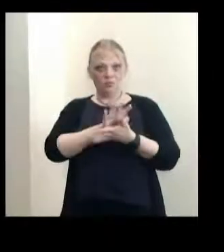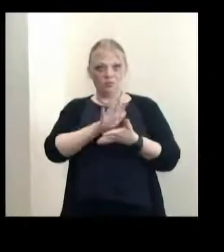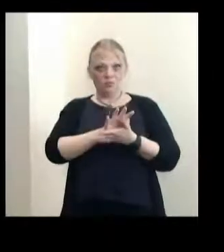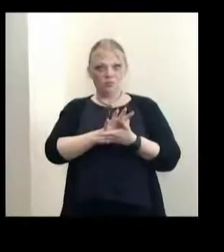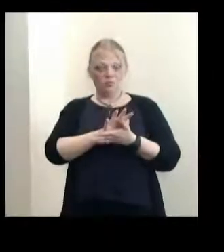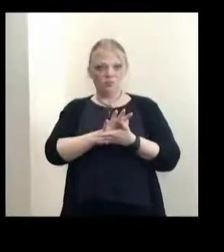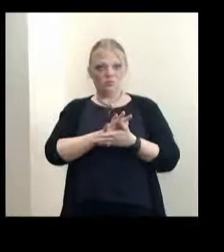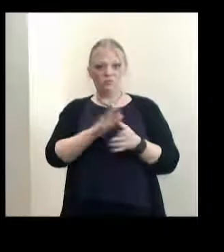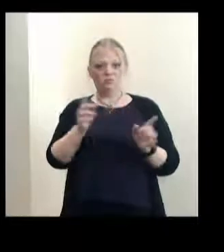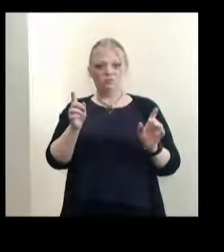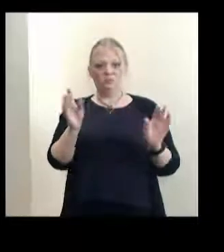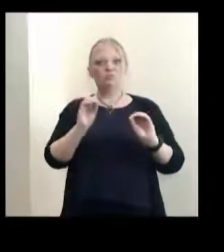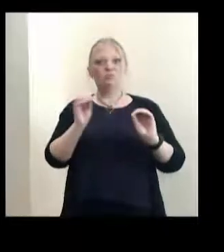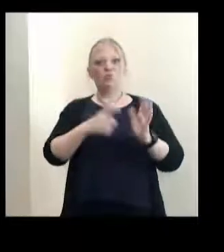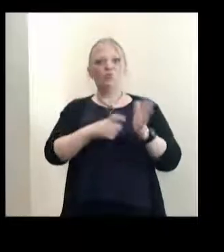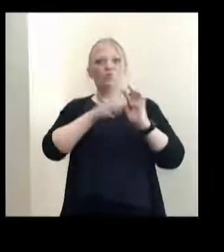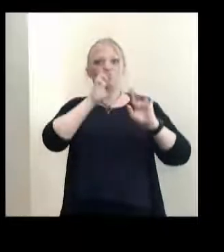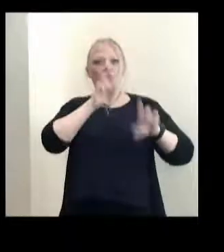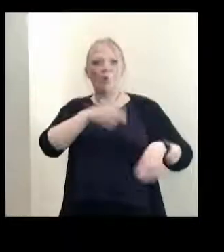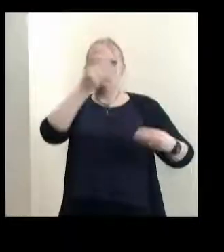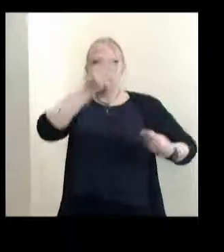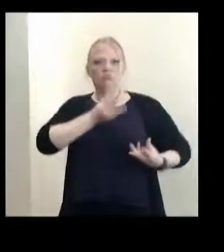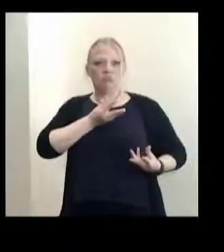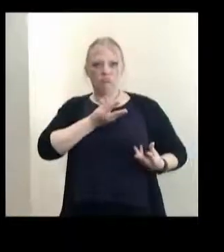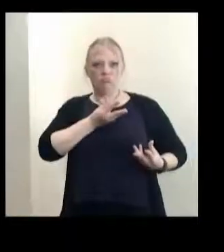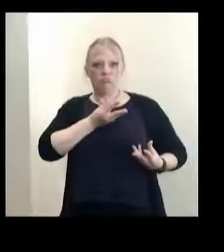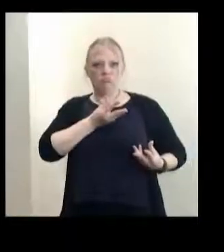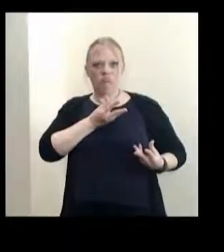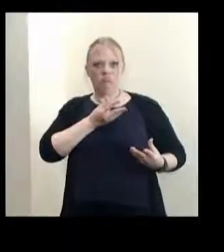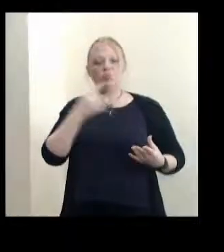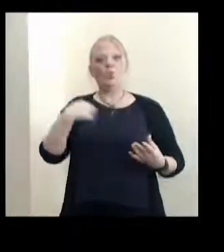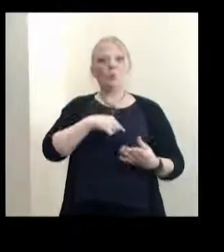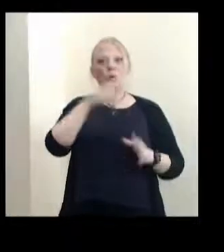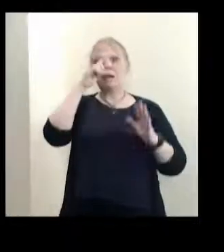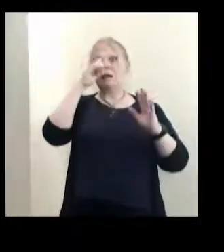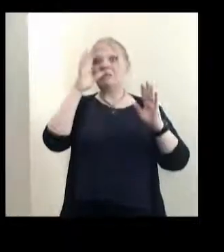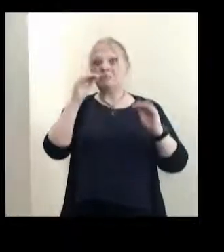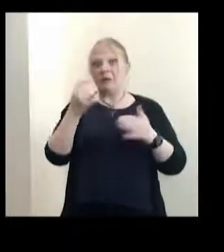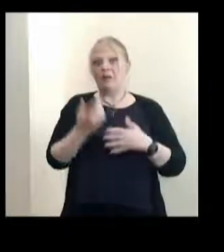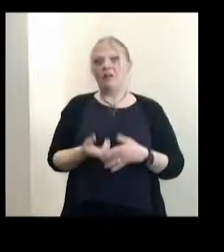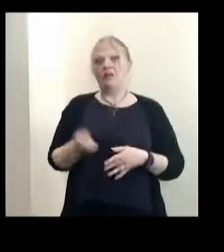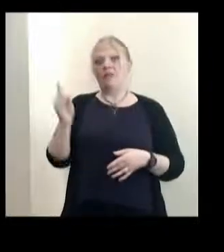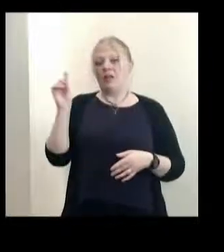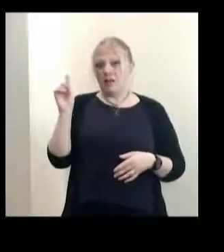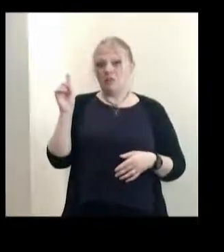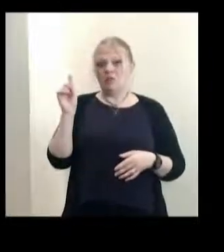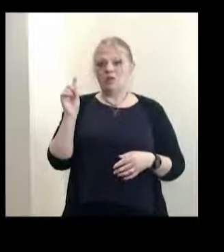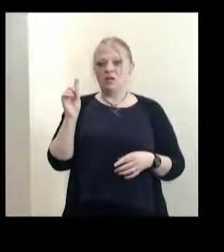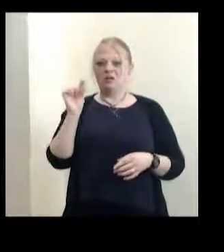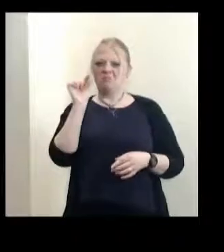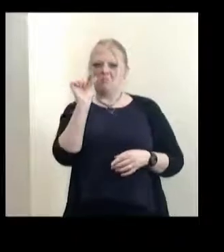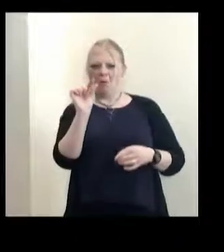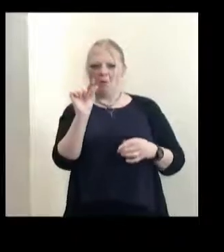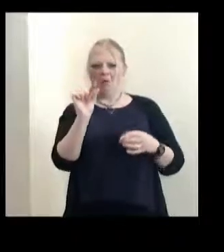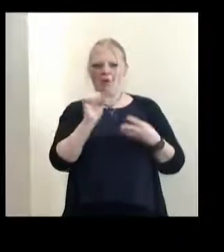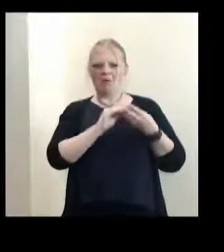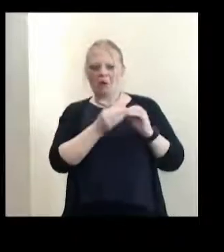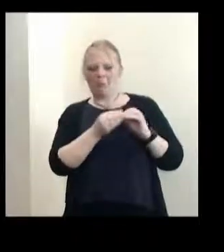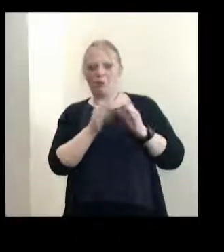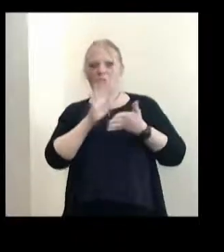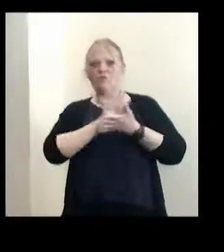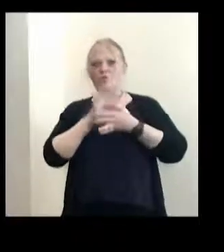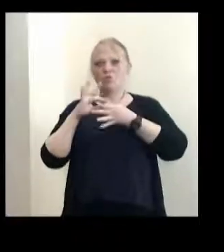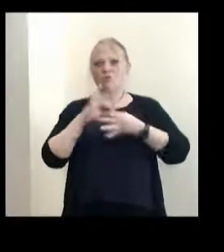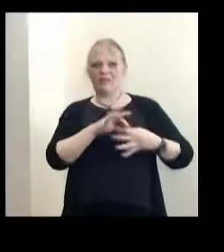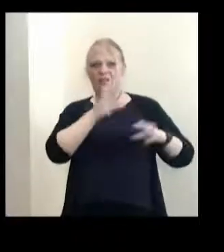not required to report. So actually, we were expecting for last week a very small number of school-related